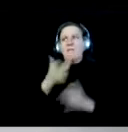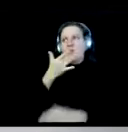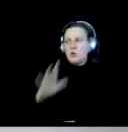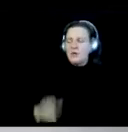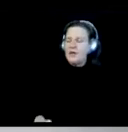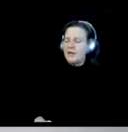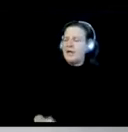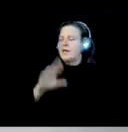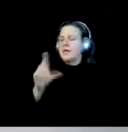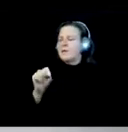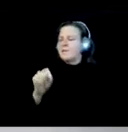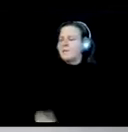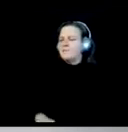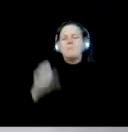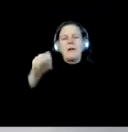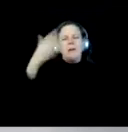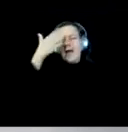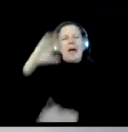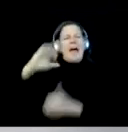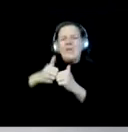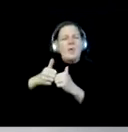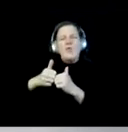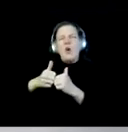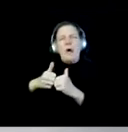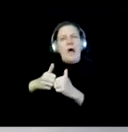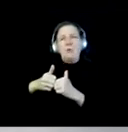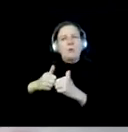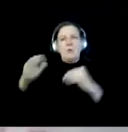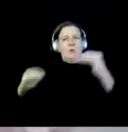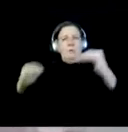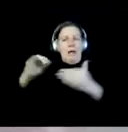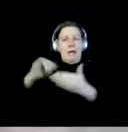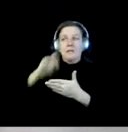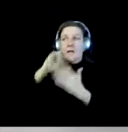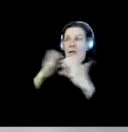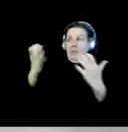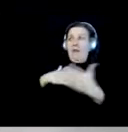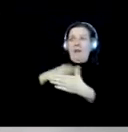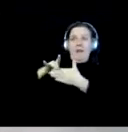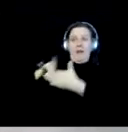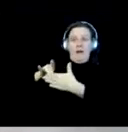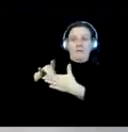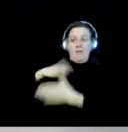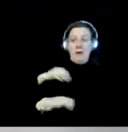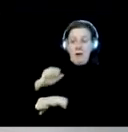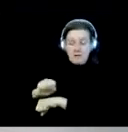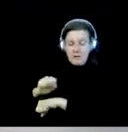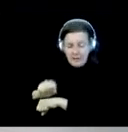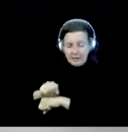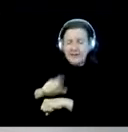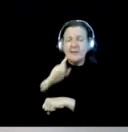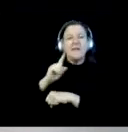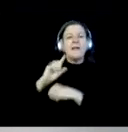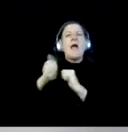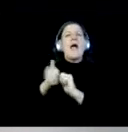But yeah, I don't know how to square that. I mean, I think a lot of the content of my work is like how to make sense